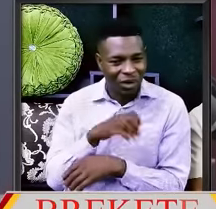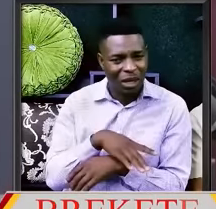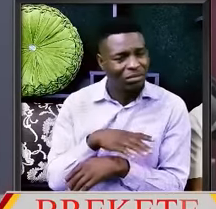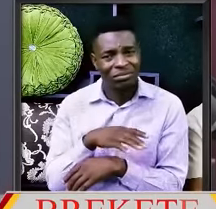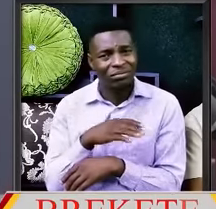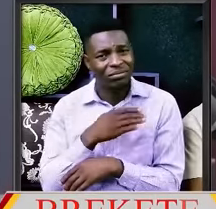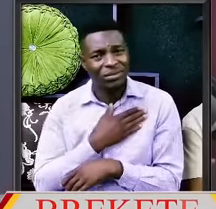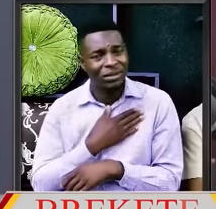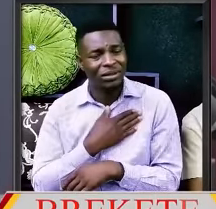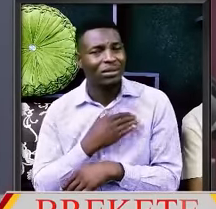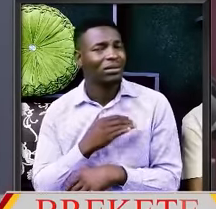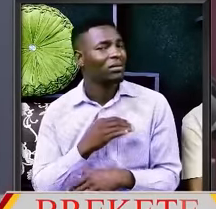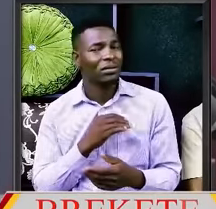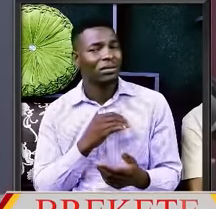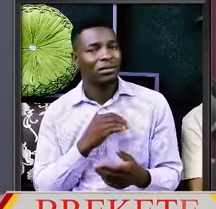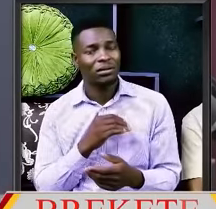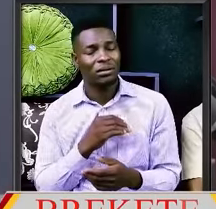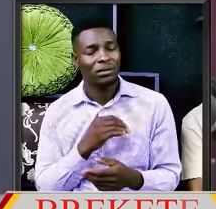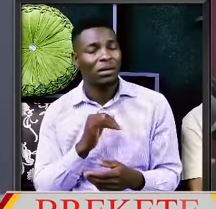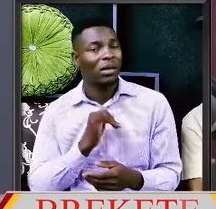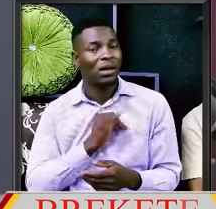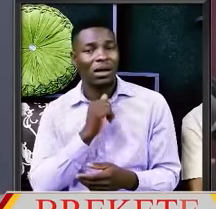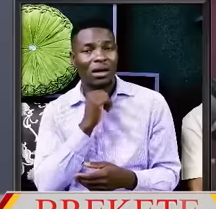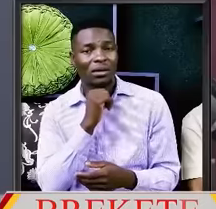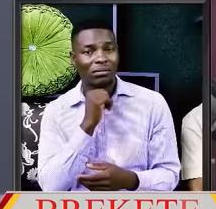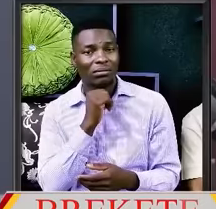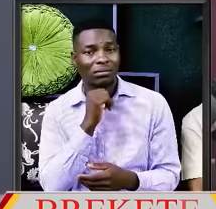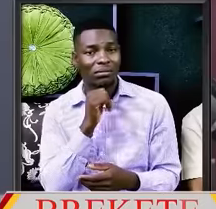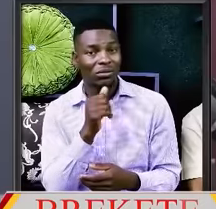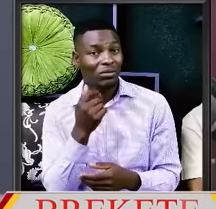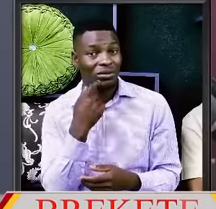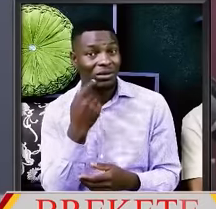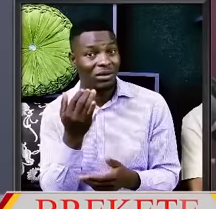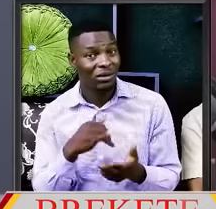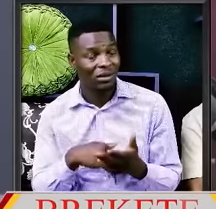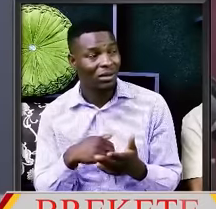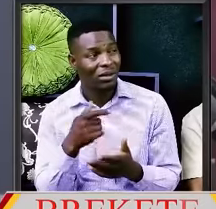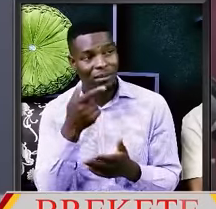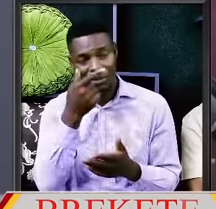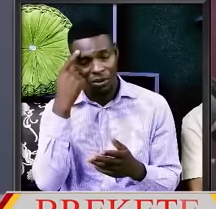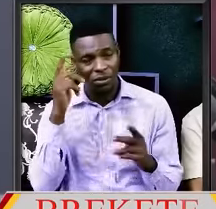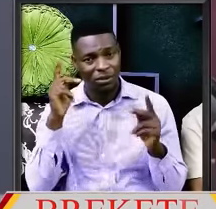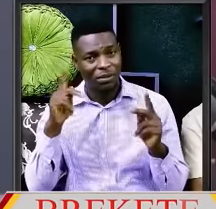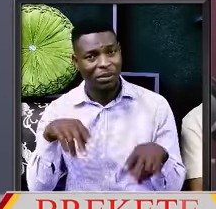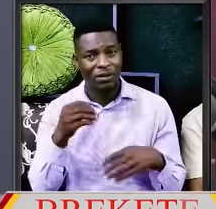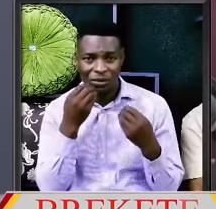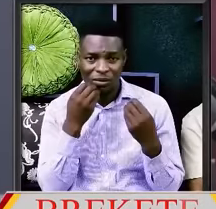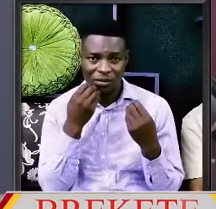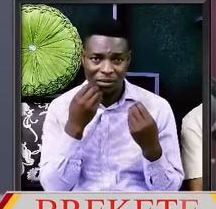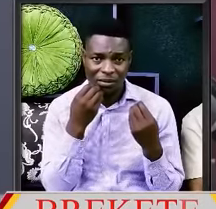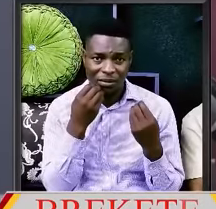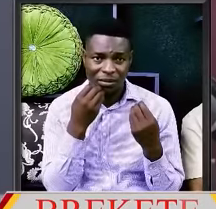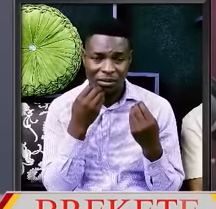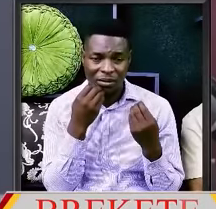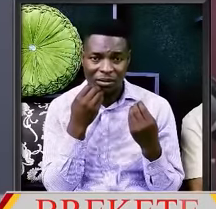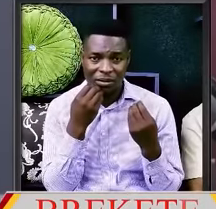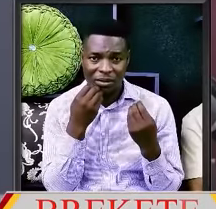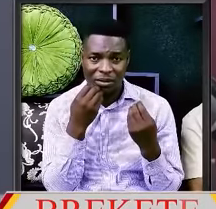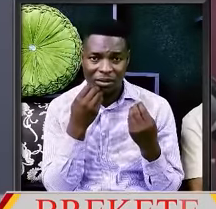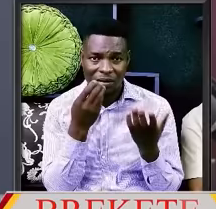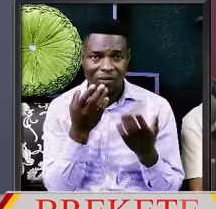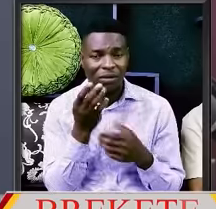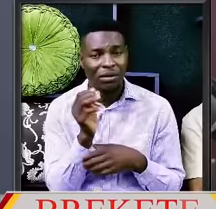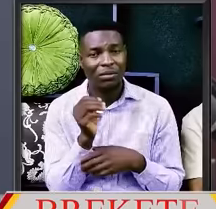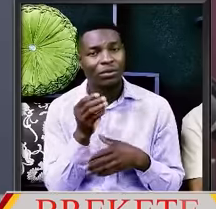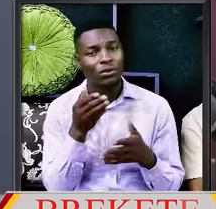insinuating. Okay. I'm not insinuating because the person who informed me. Okay. The person who actually informed him that should they don't know how